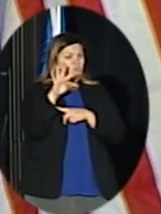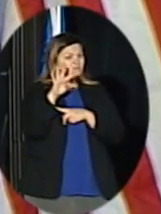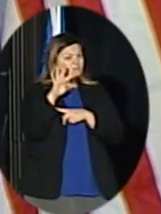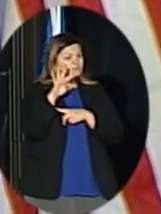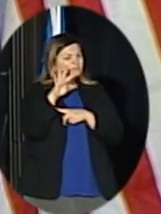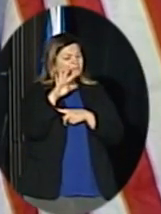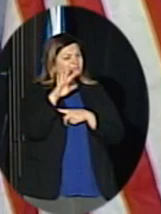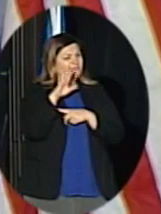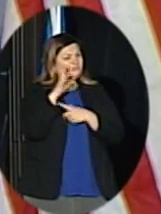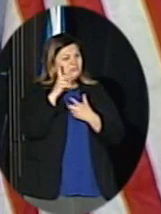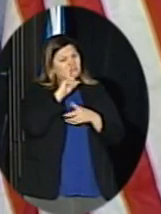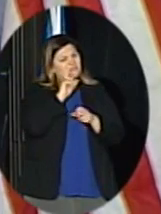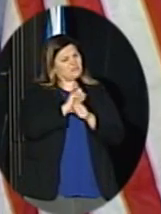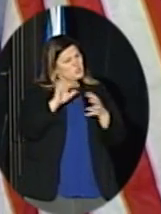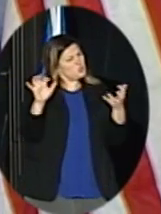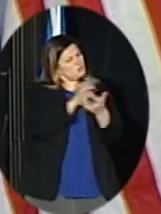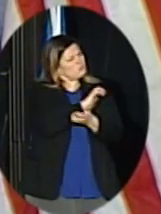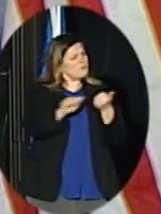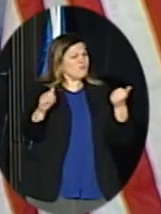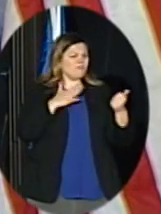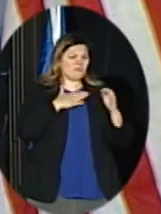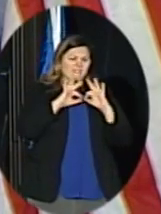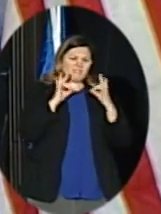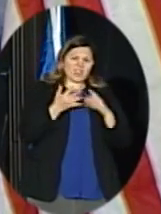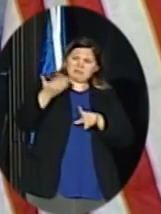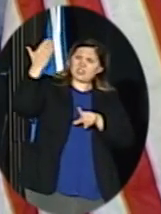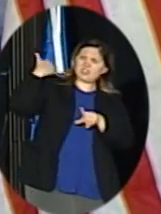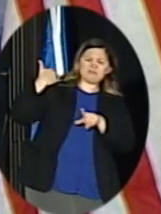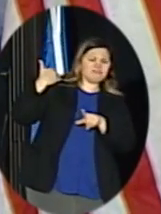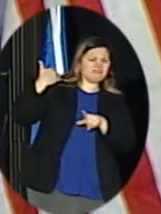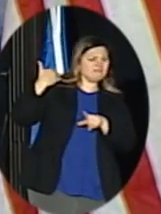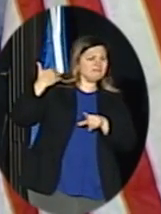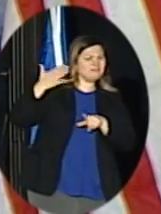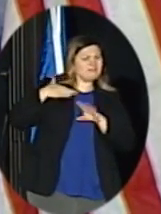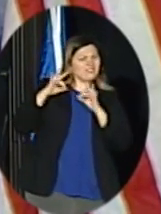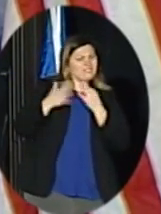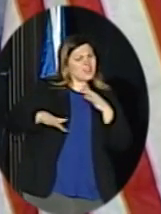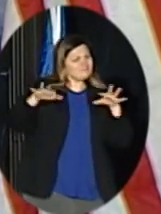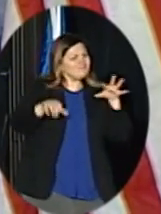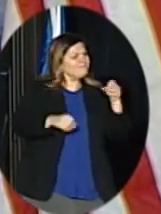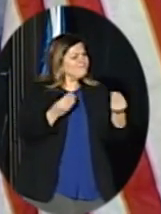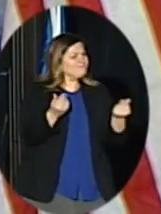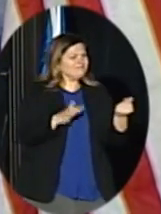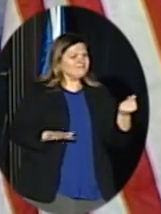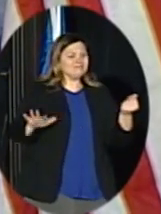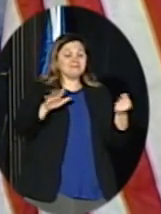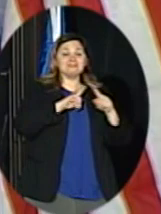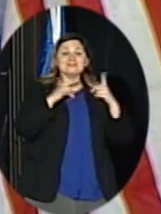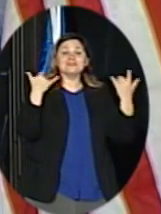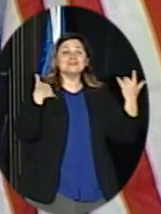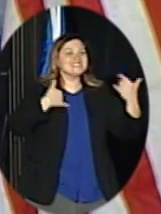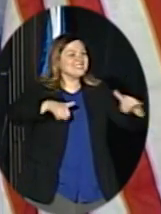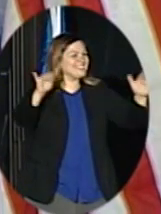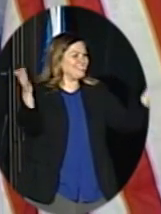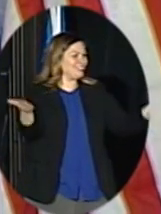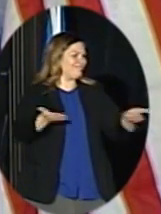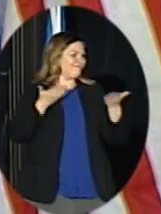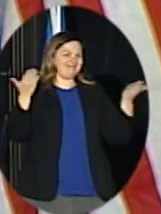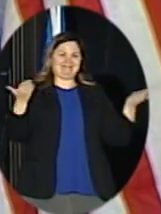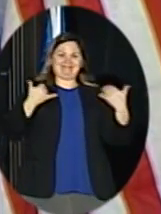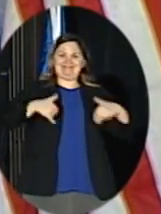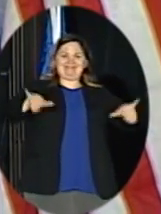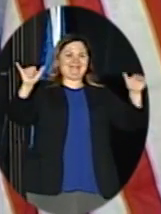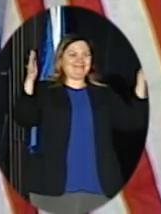first to admit, change can be scary. But we all exist in a long line